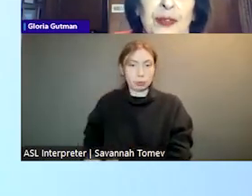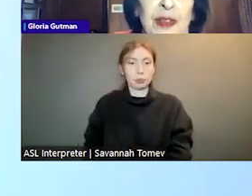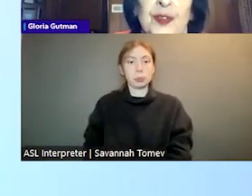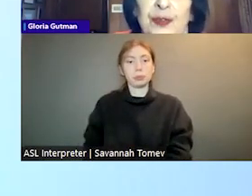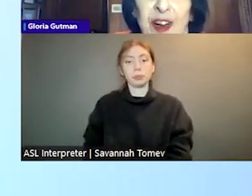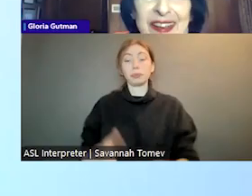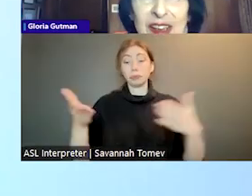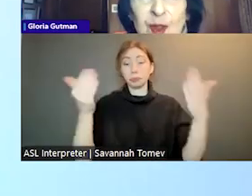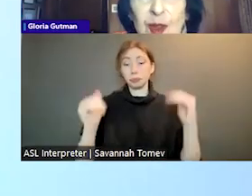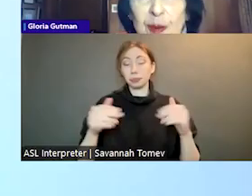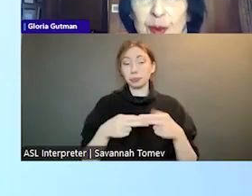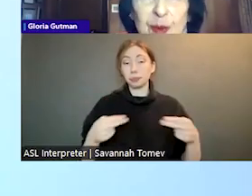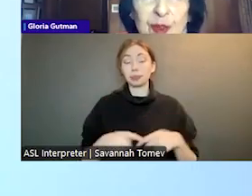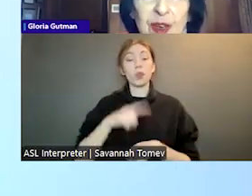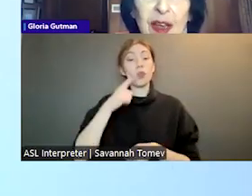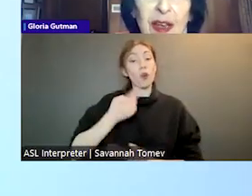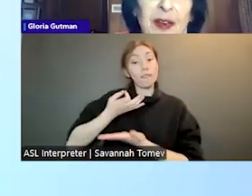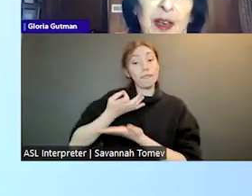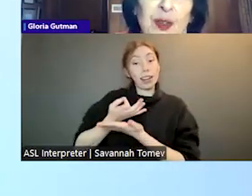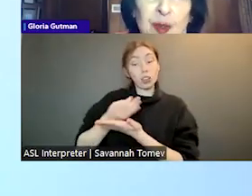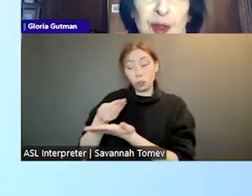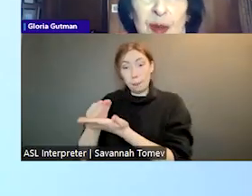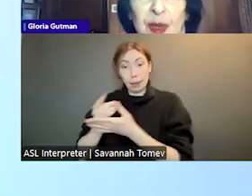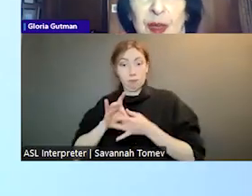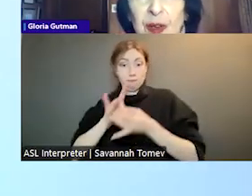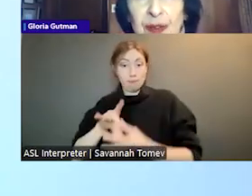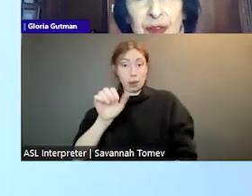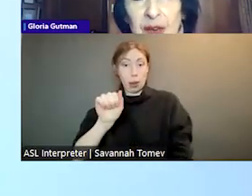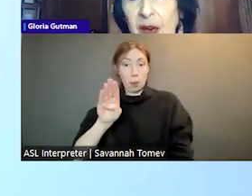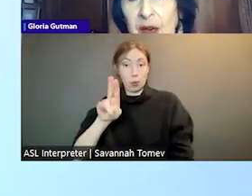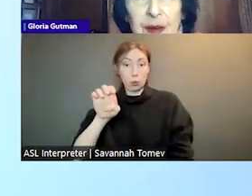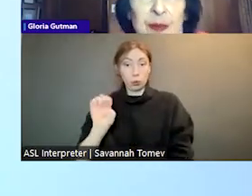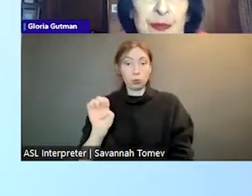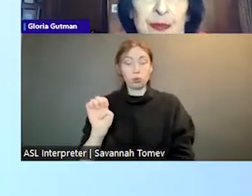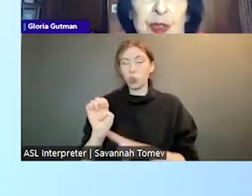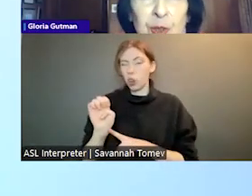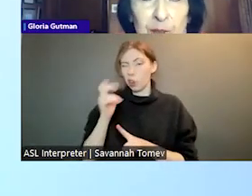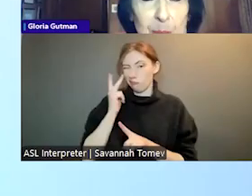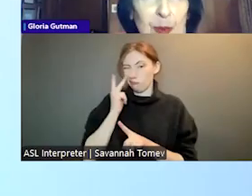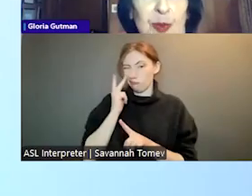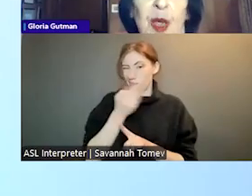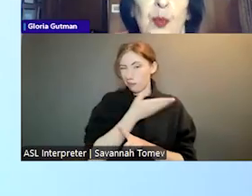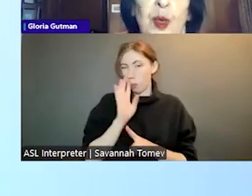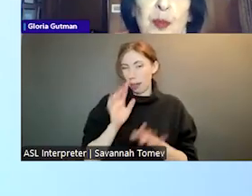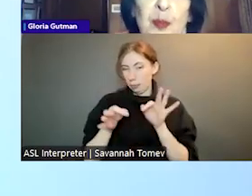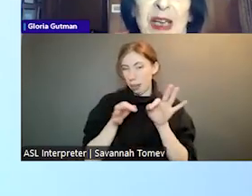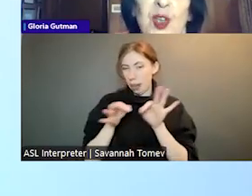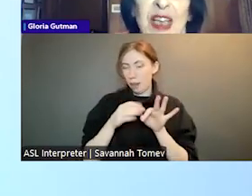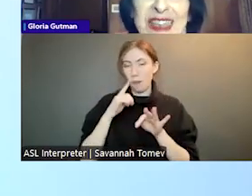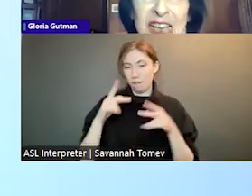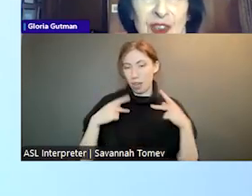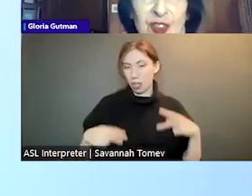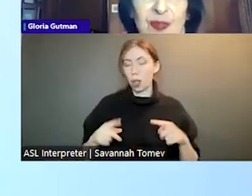The prevalence of financial abuse, and as you'll see in a minute, of physical abuse was